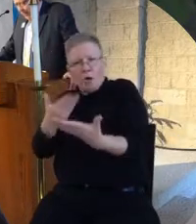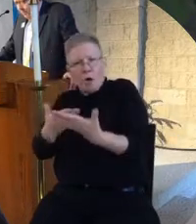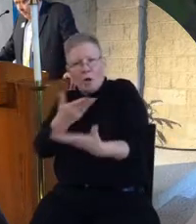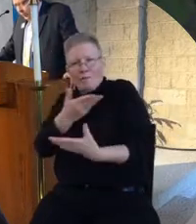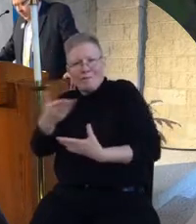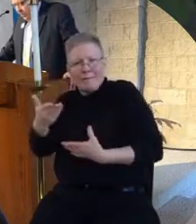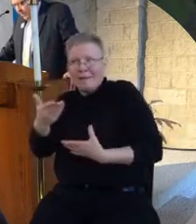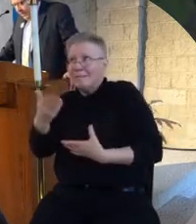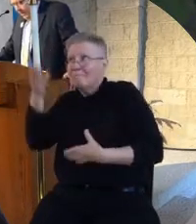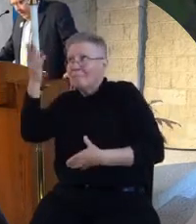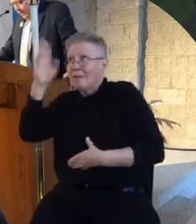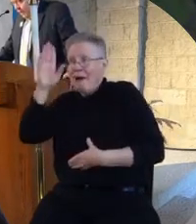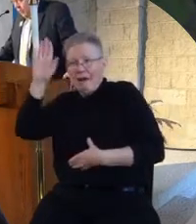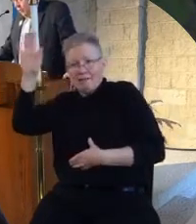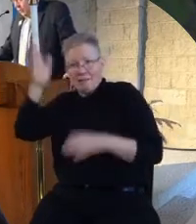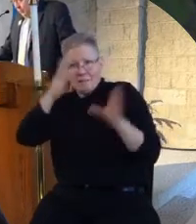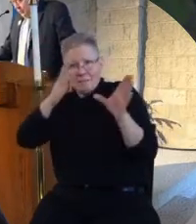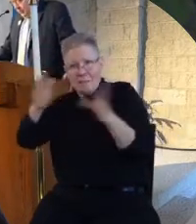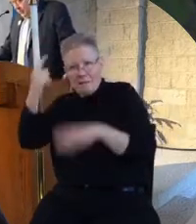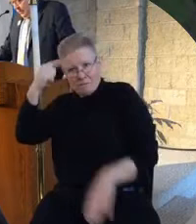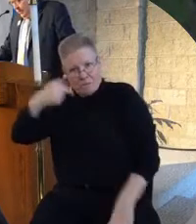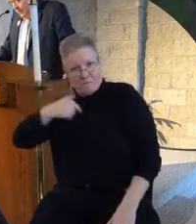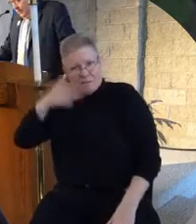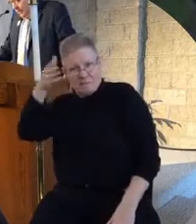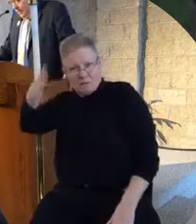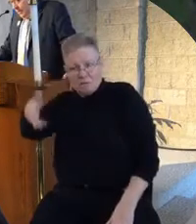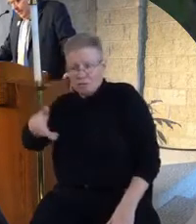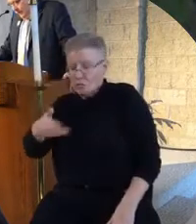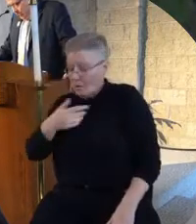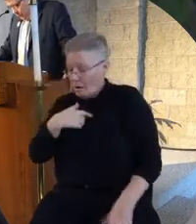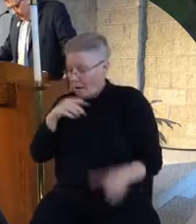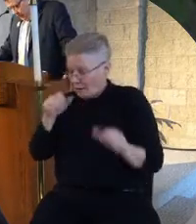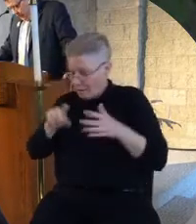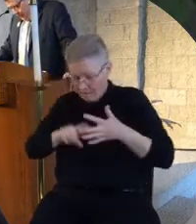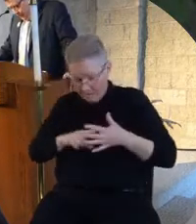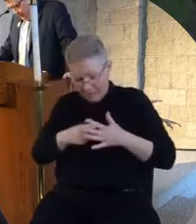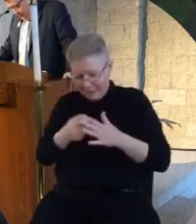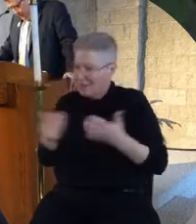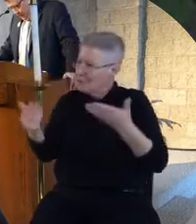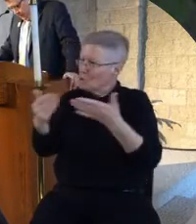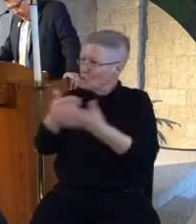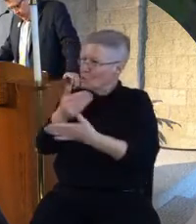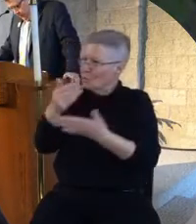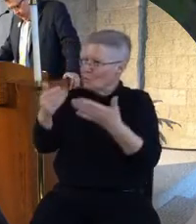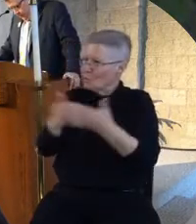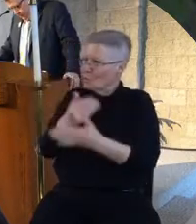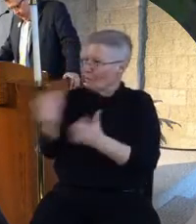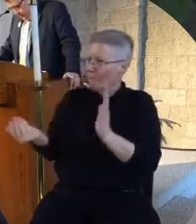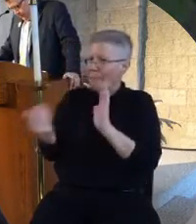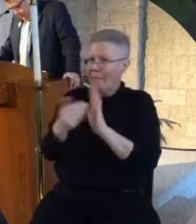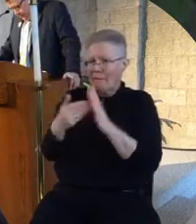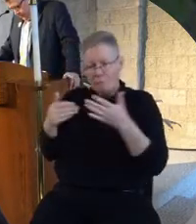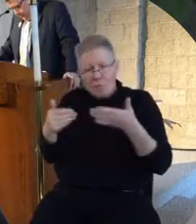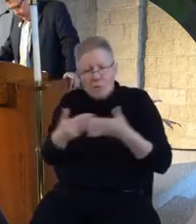I am free to begin anew in a new way.